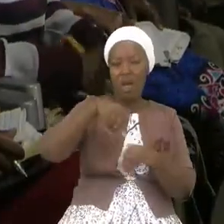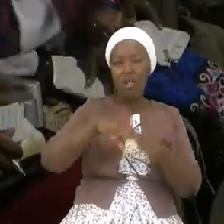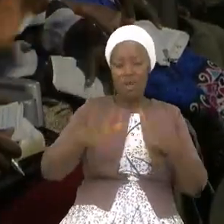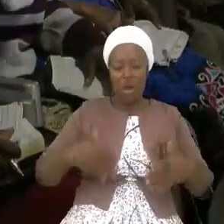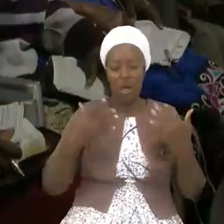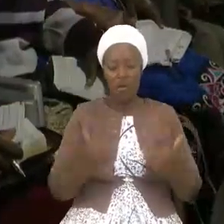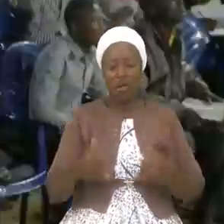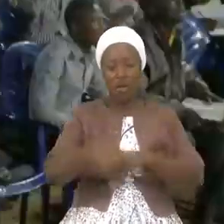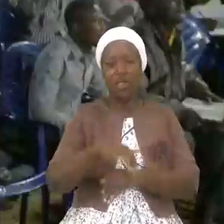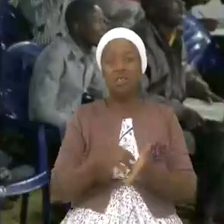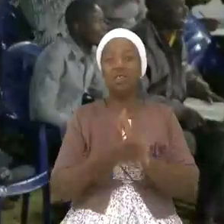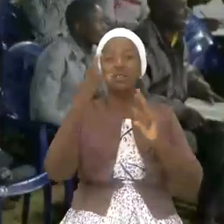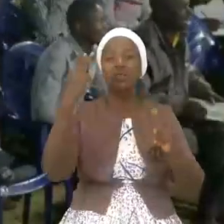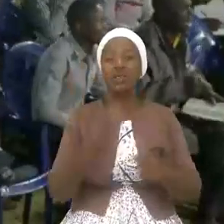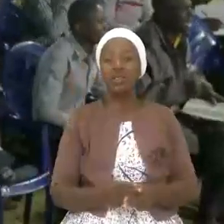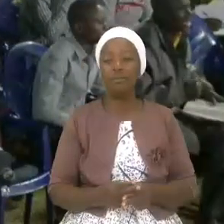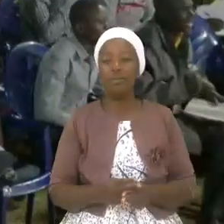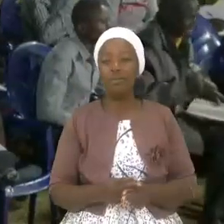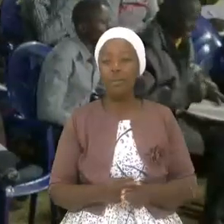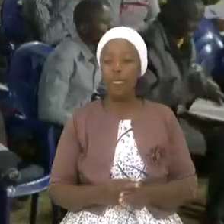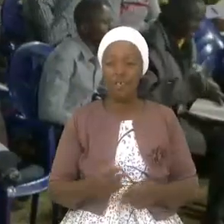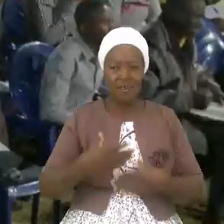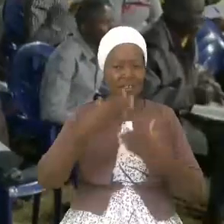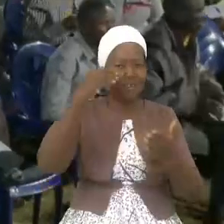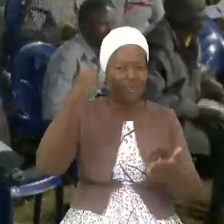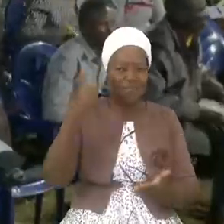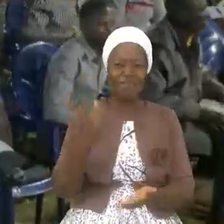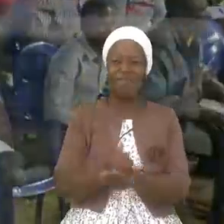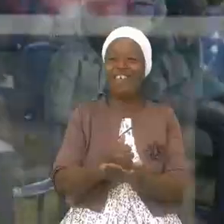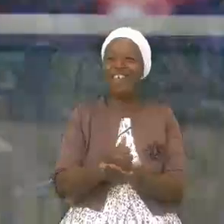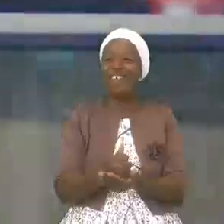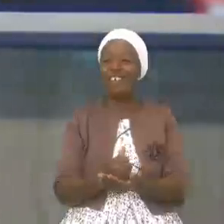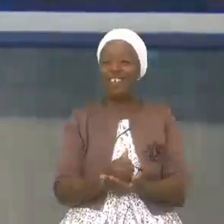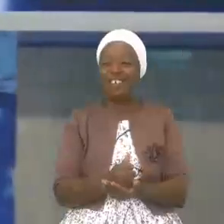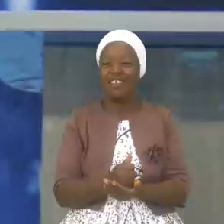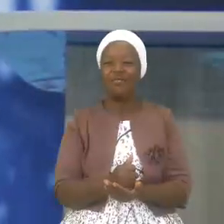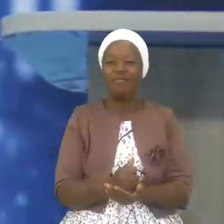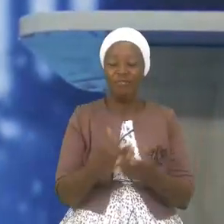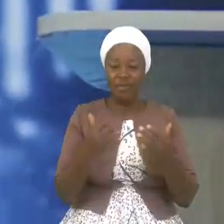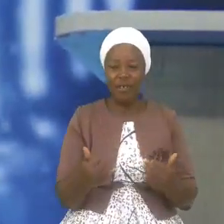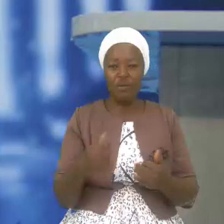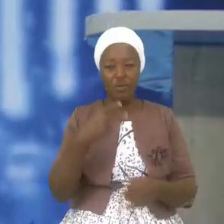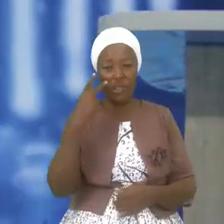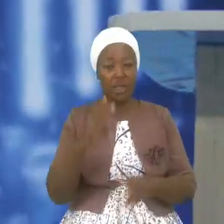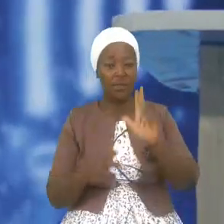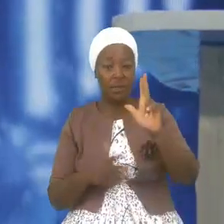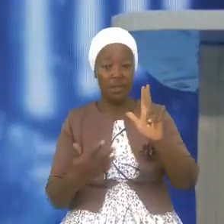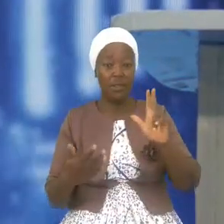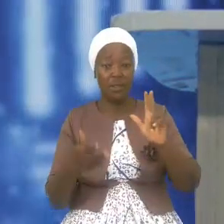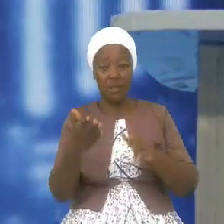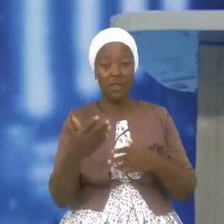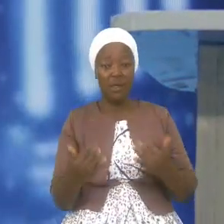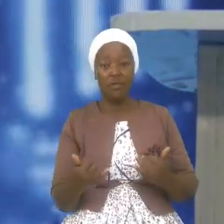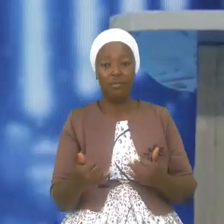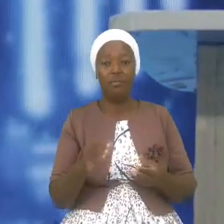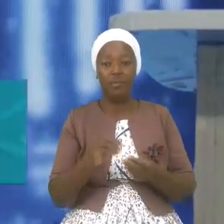Amen. We're looking at three things here now. Number one, the irreverent feast